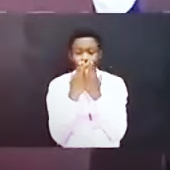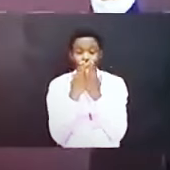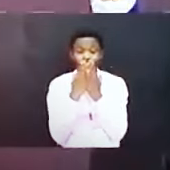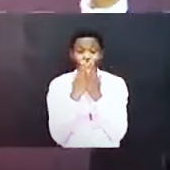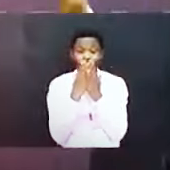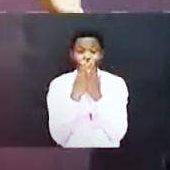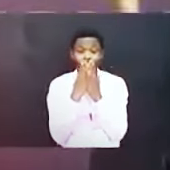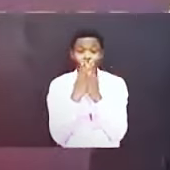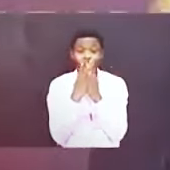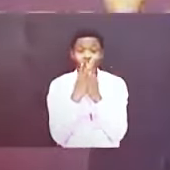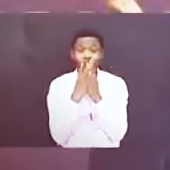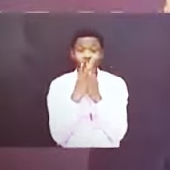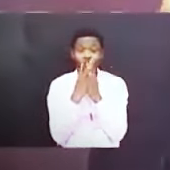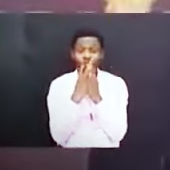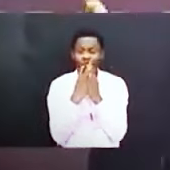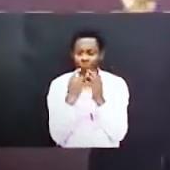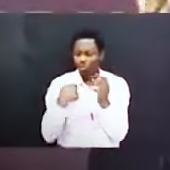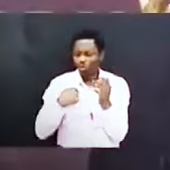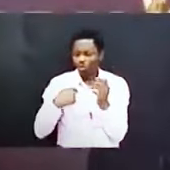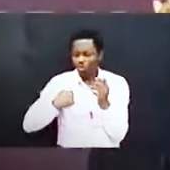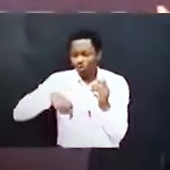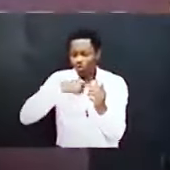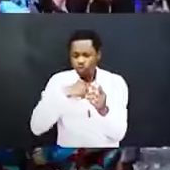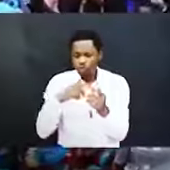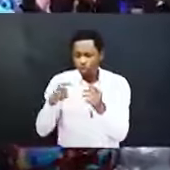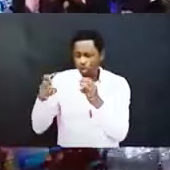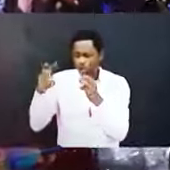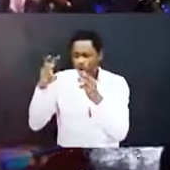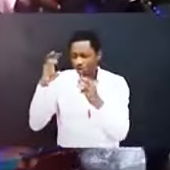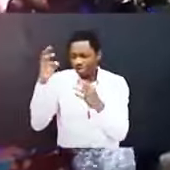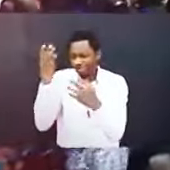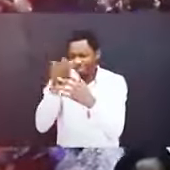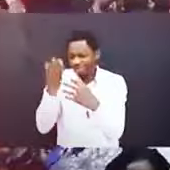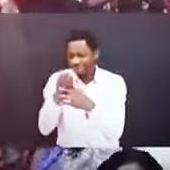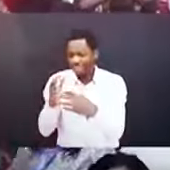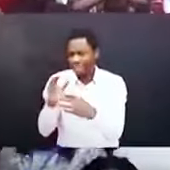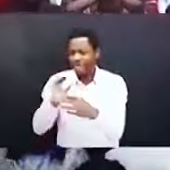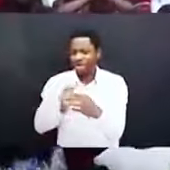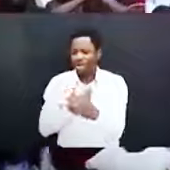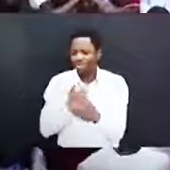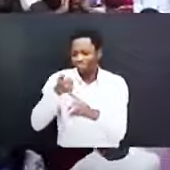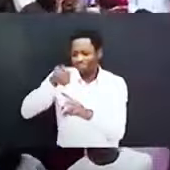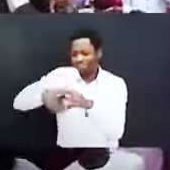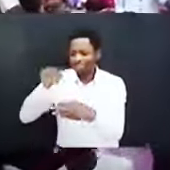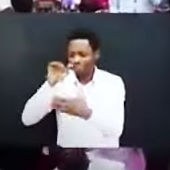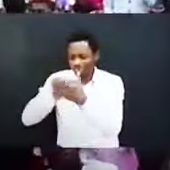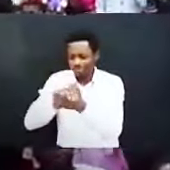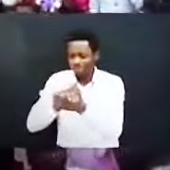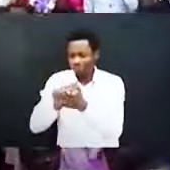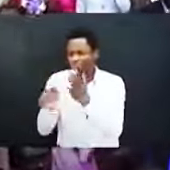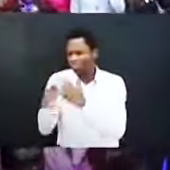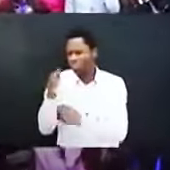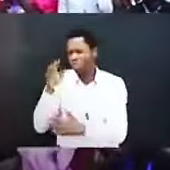We have been disturbing one another, and God is a witness. Shall we pray together?